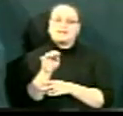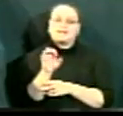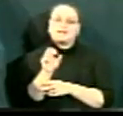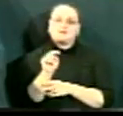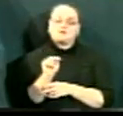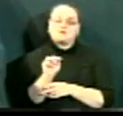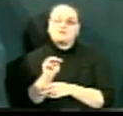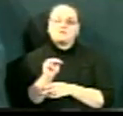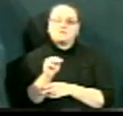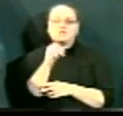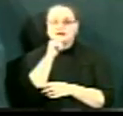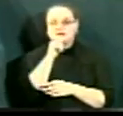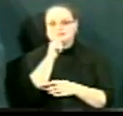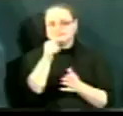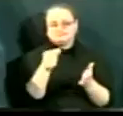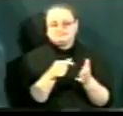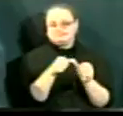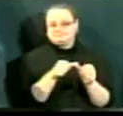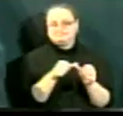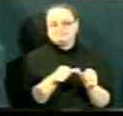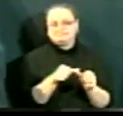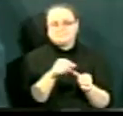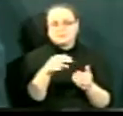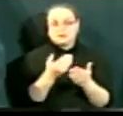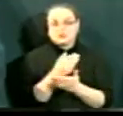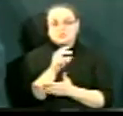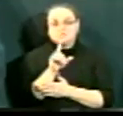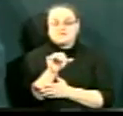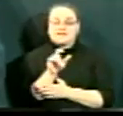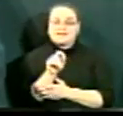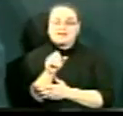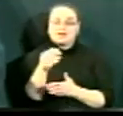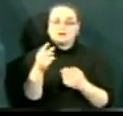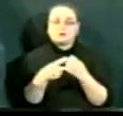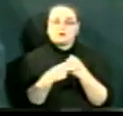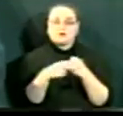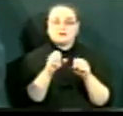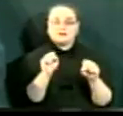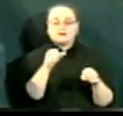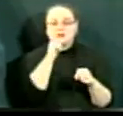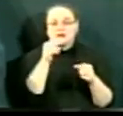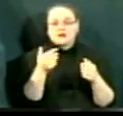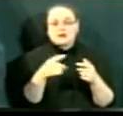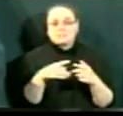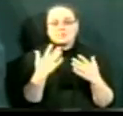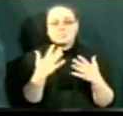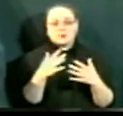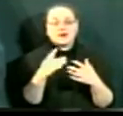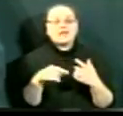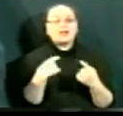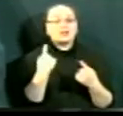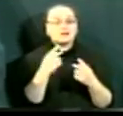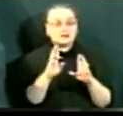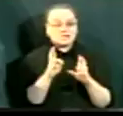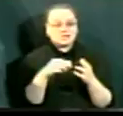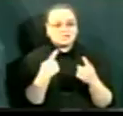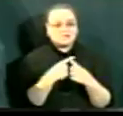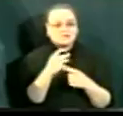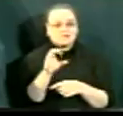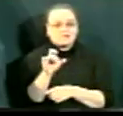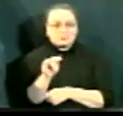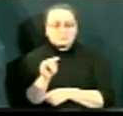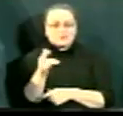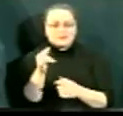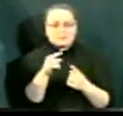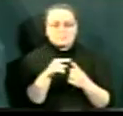was discontinued. The new data storage system would not be up and ready until the middle of October. At that point, we would